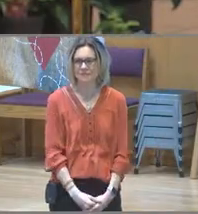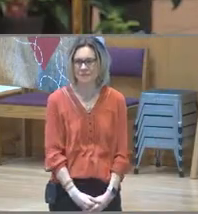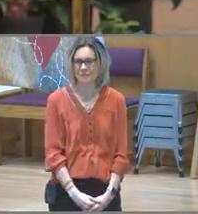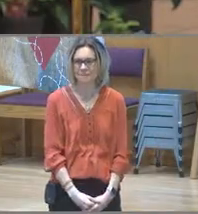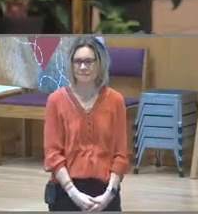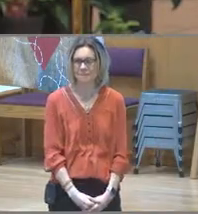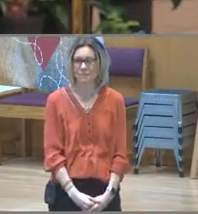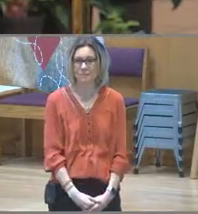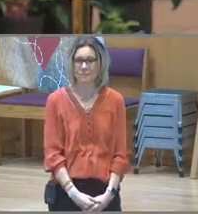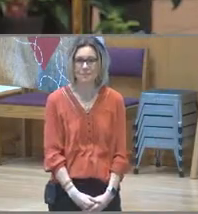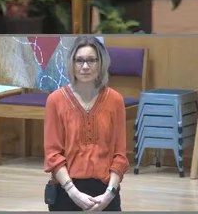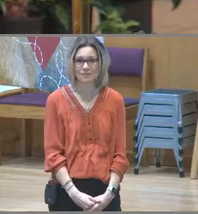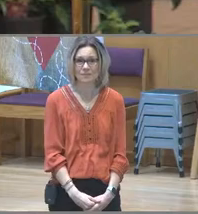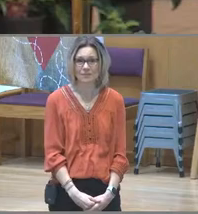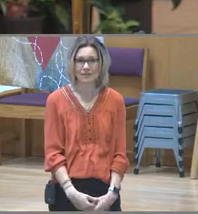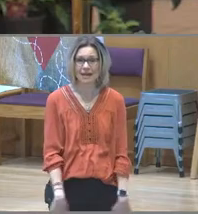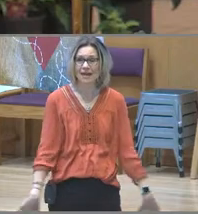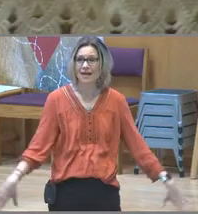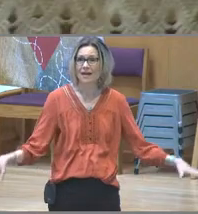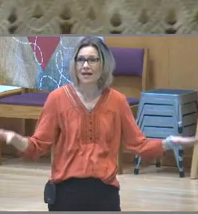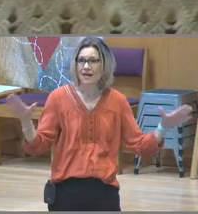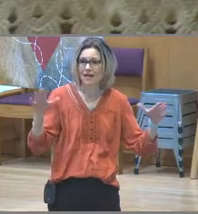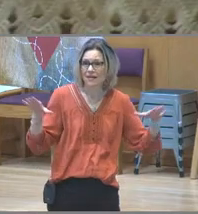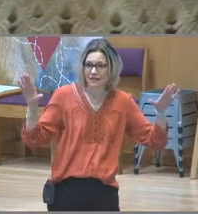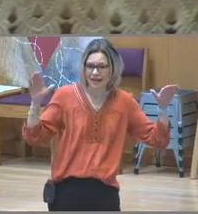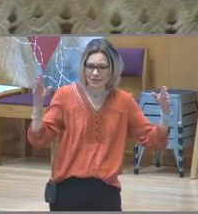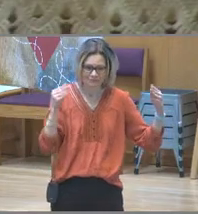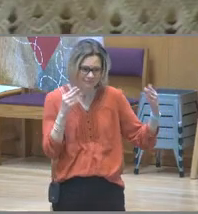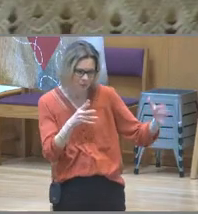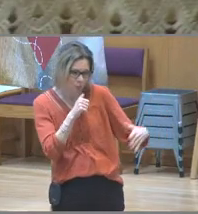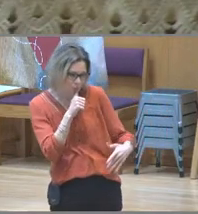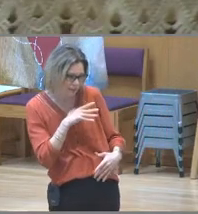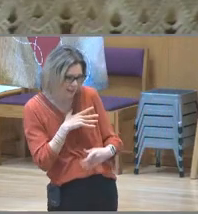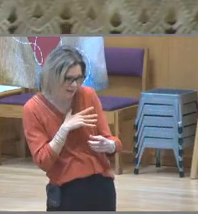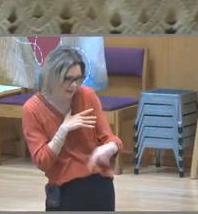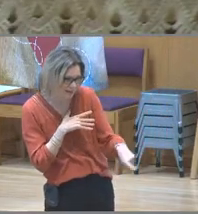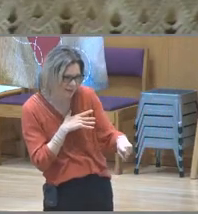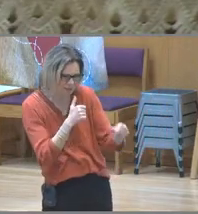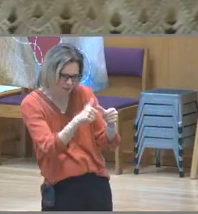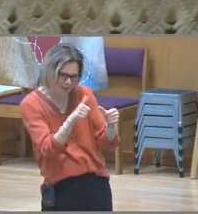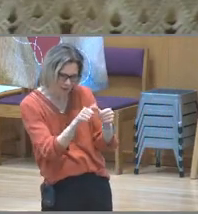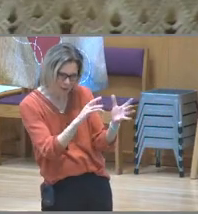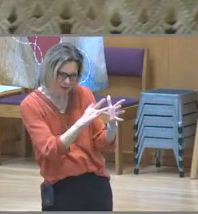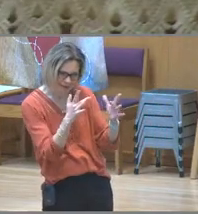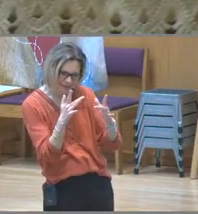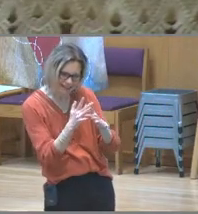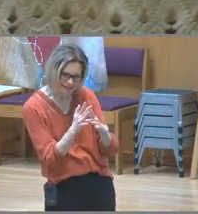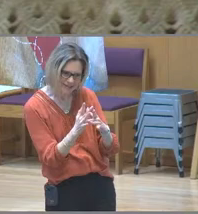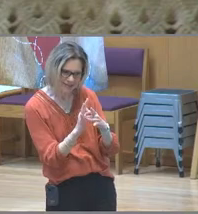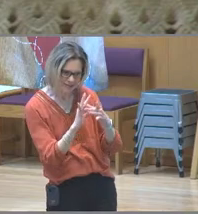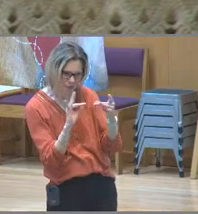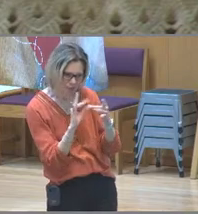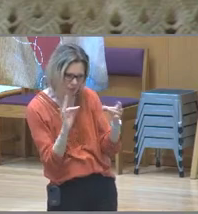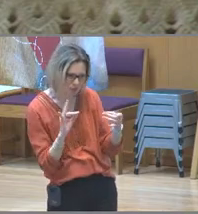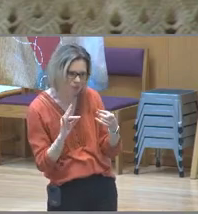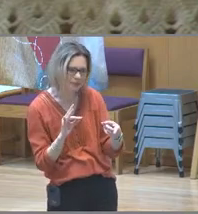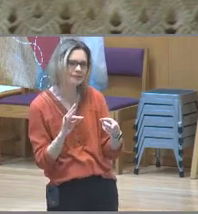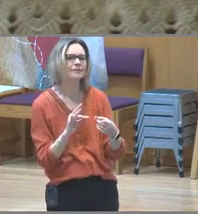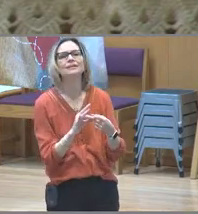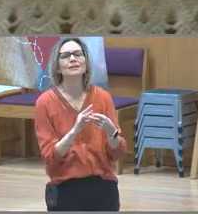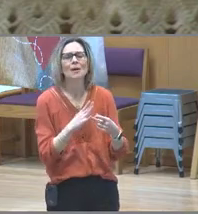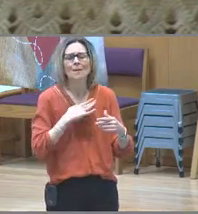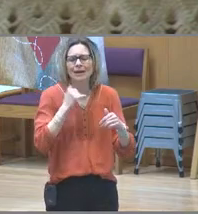The angels tell the women, remember what Jesus told you. So,